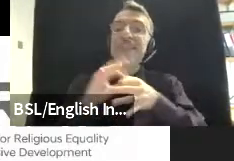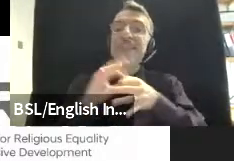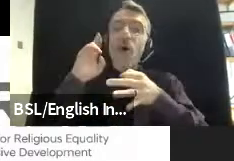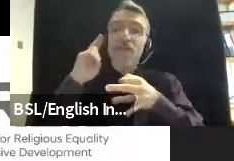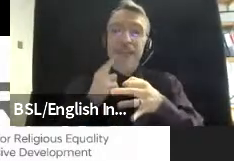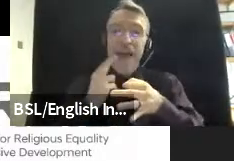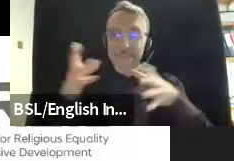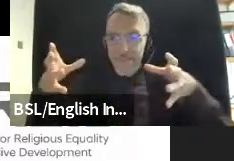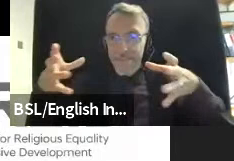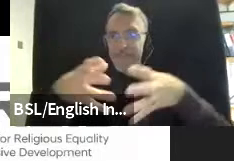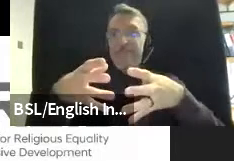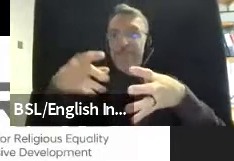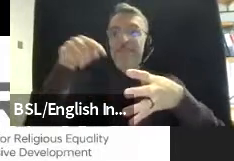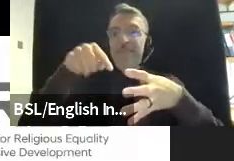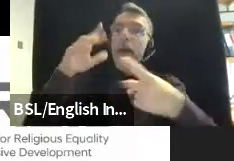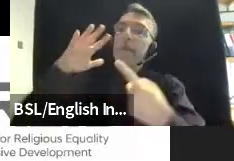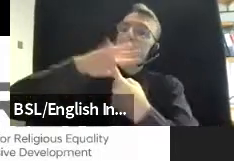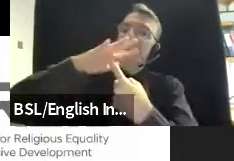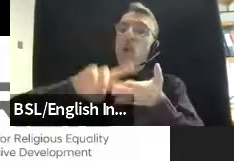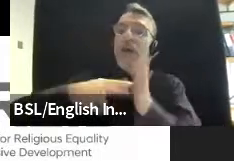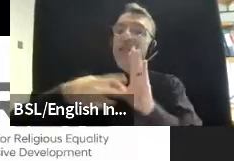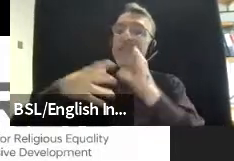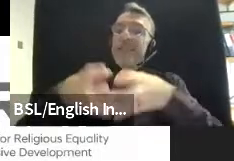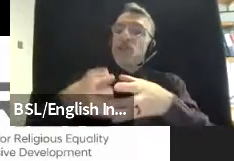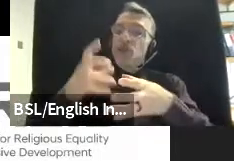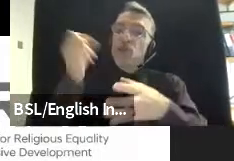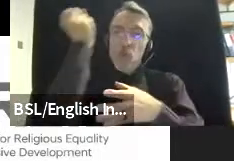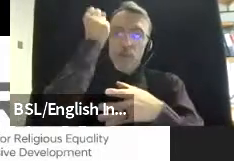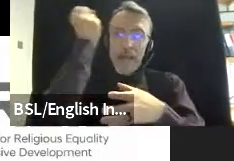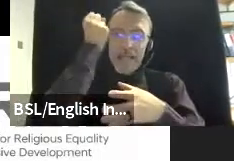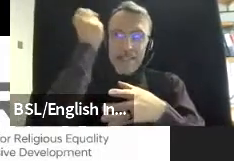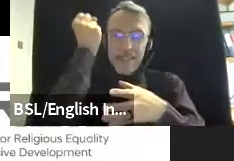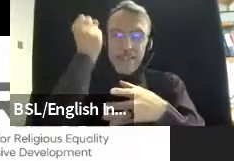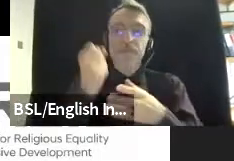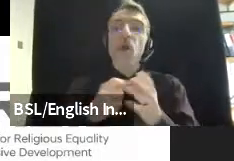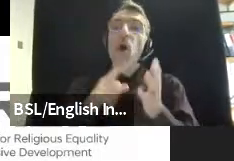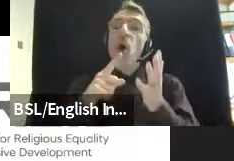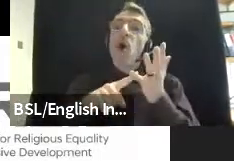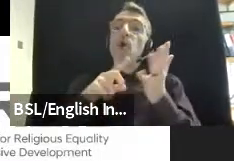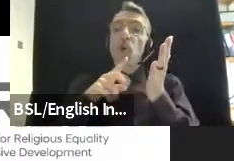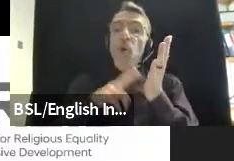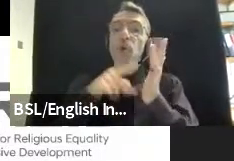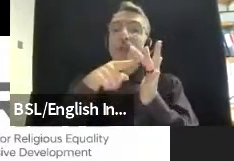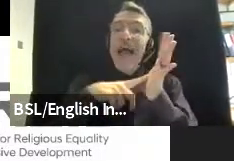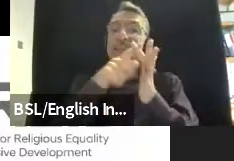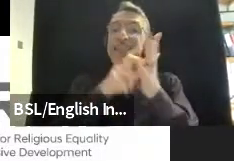the main organization in Uzbekistan uniting deaf people.